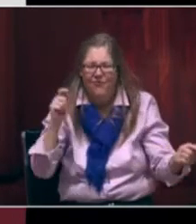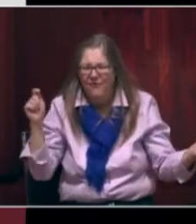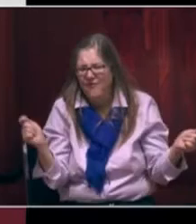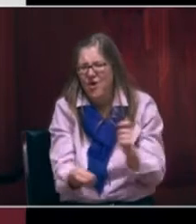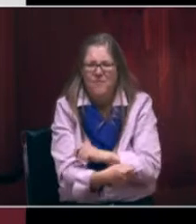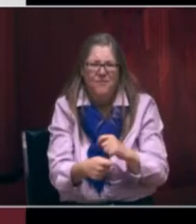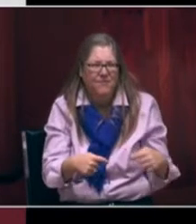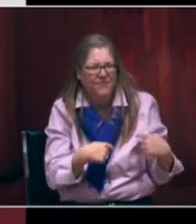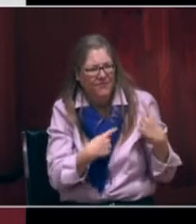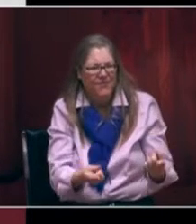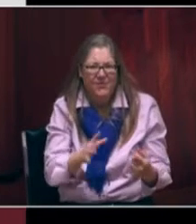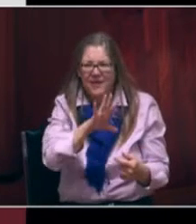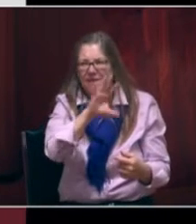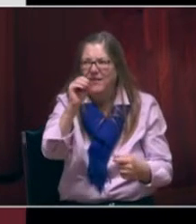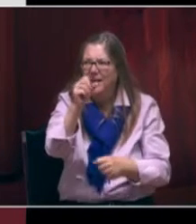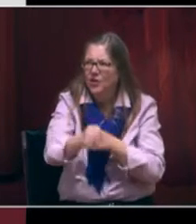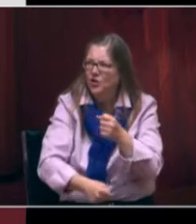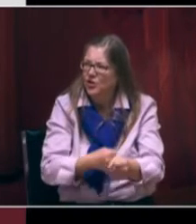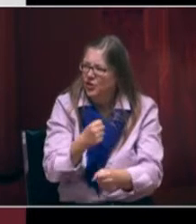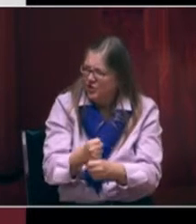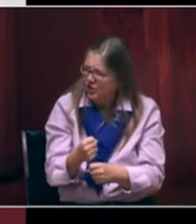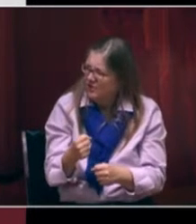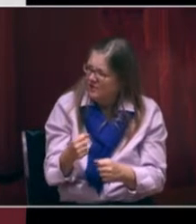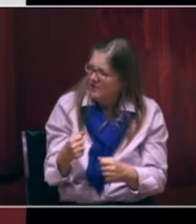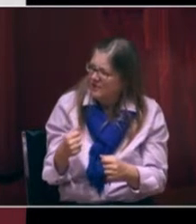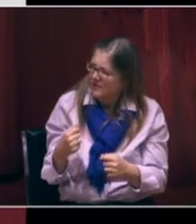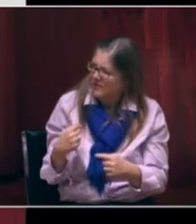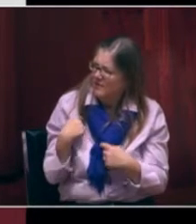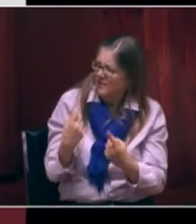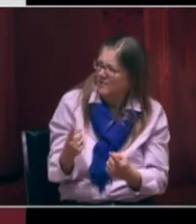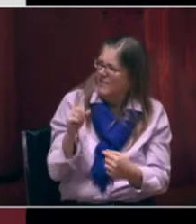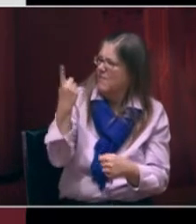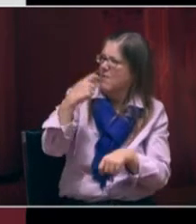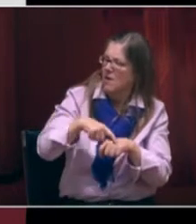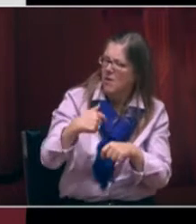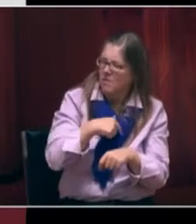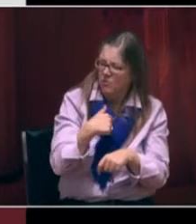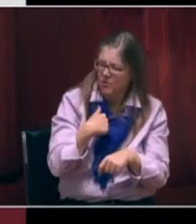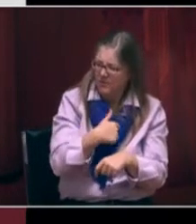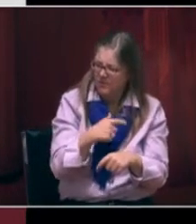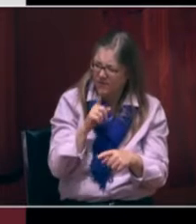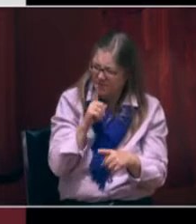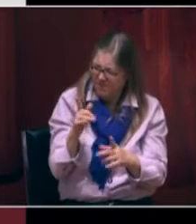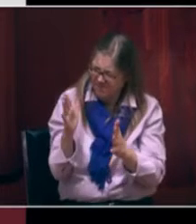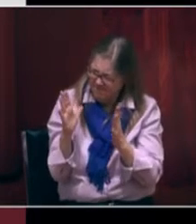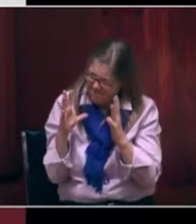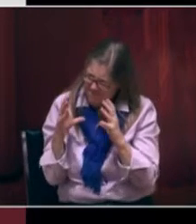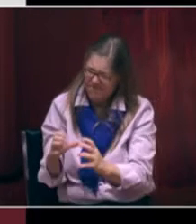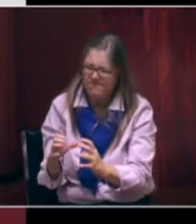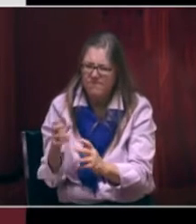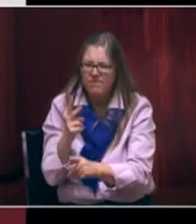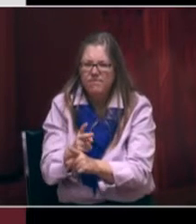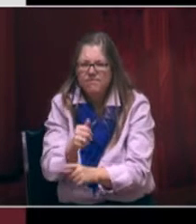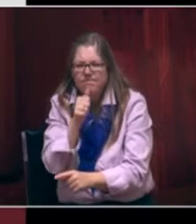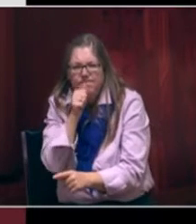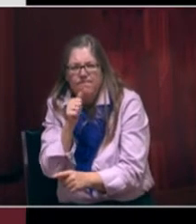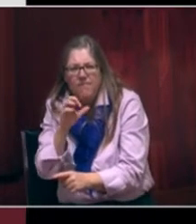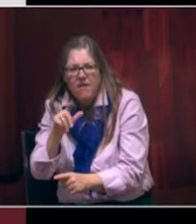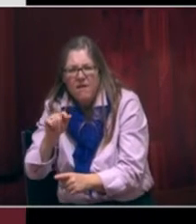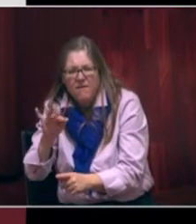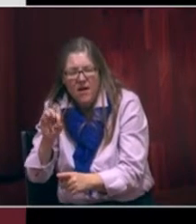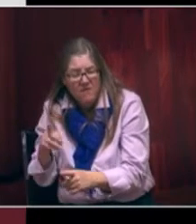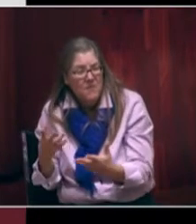past 50 years, since the first time we really put legs or a frame around the classified program. This is that type of reform. It's the Wild